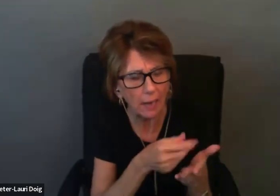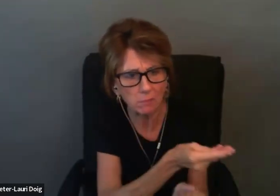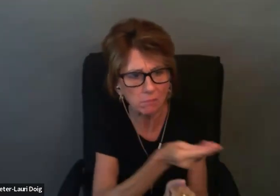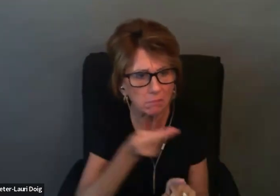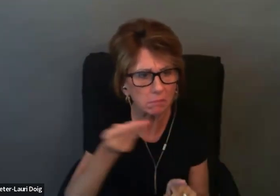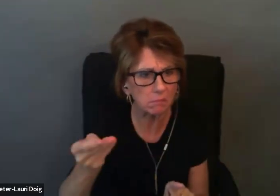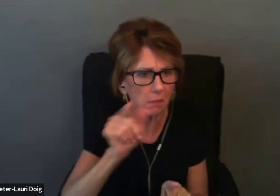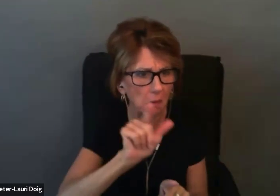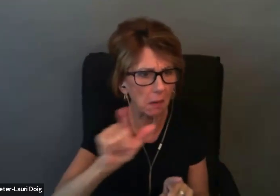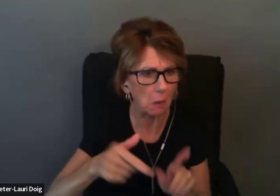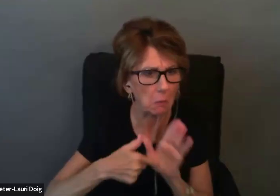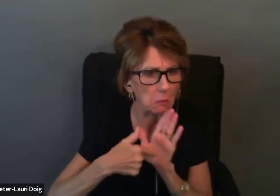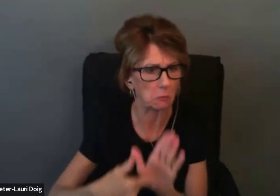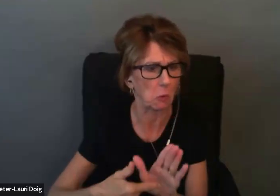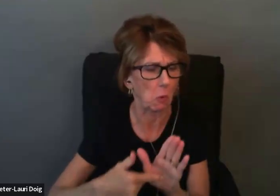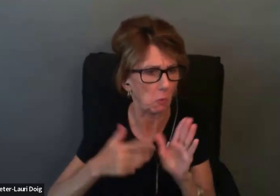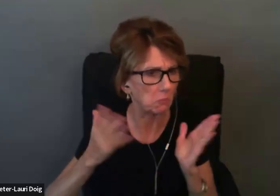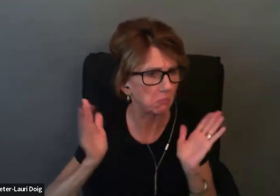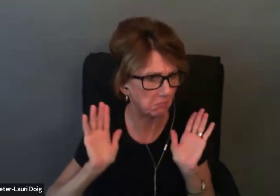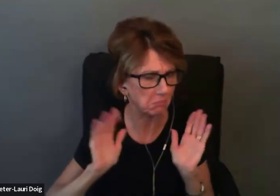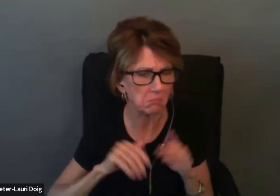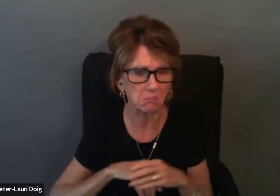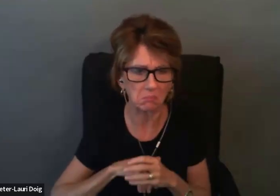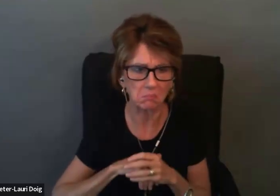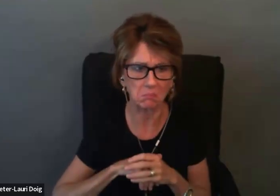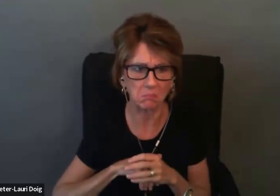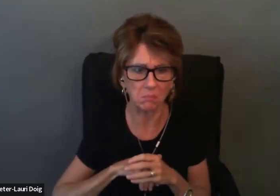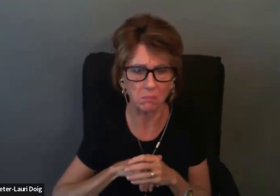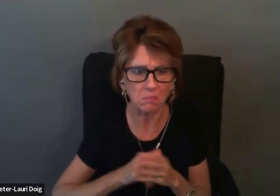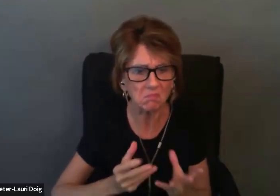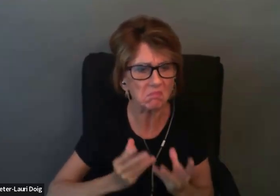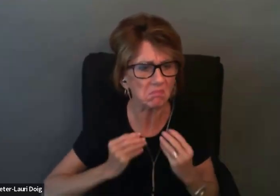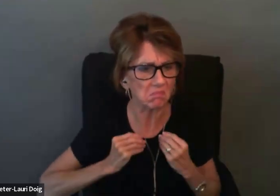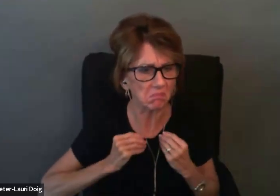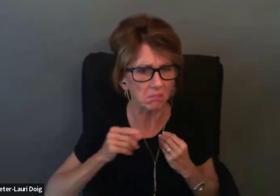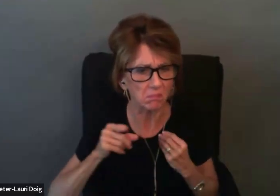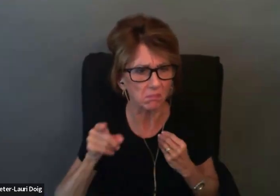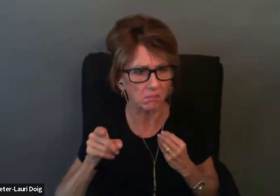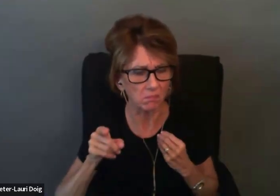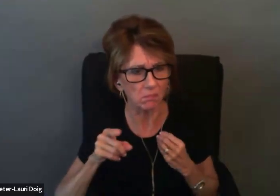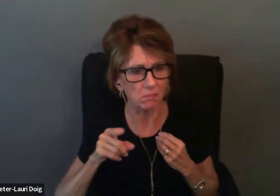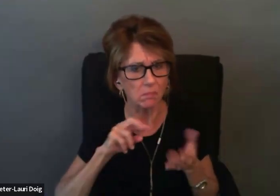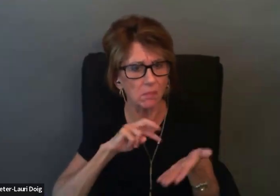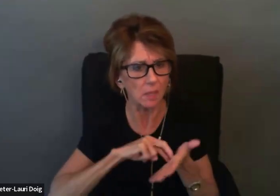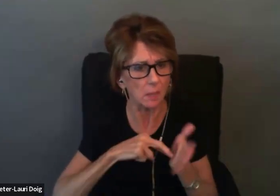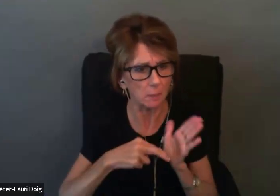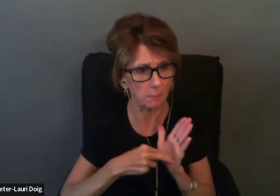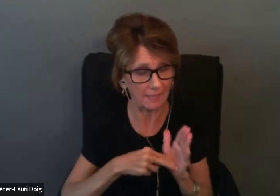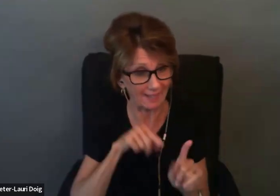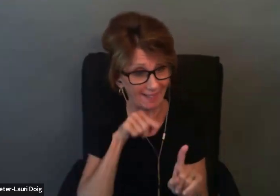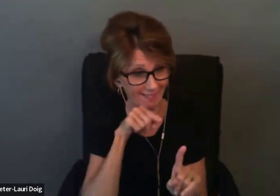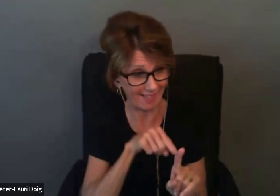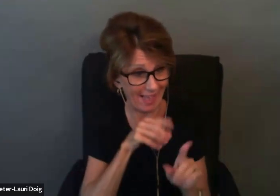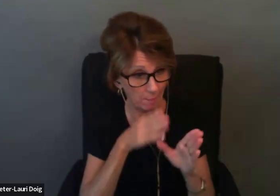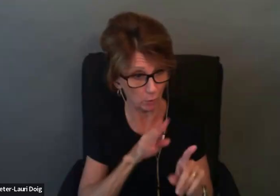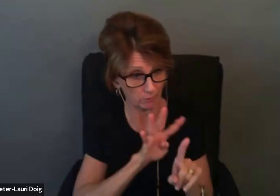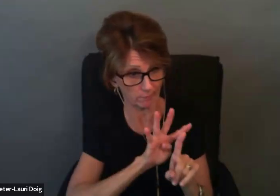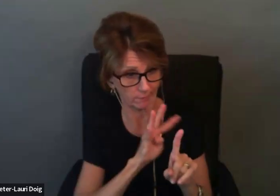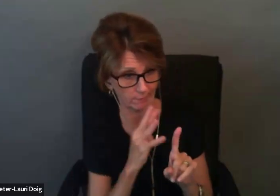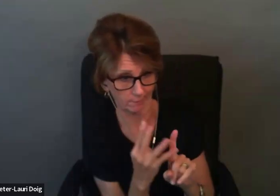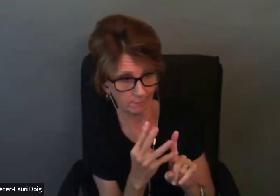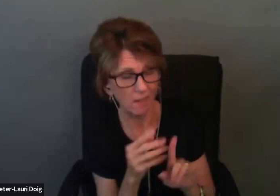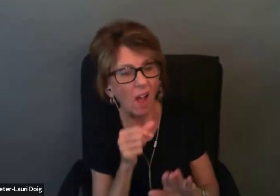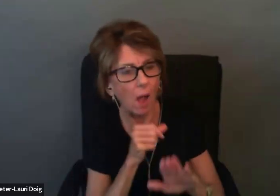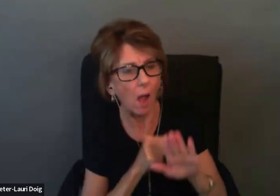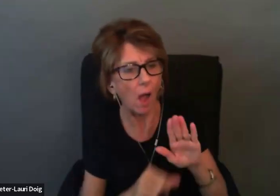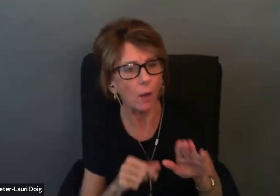question, and the usual test is this person within a regulated field? Now, I will